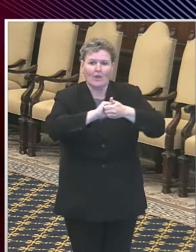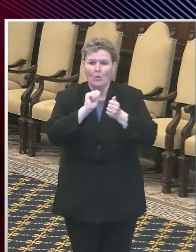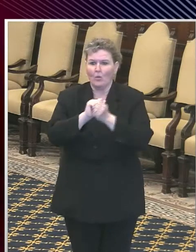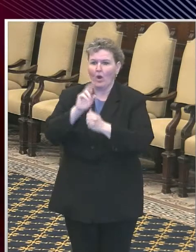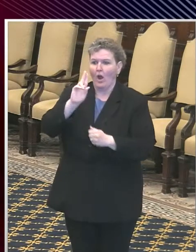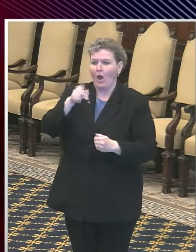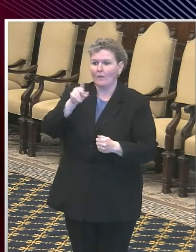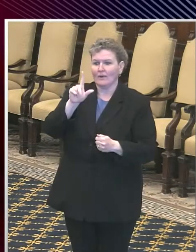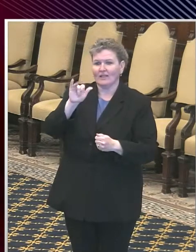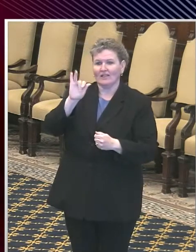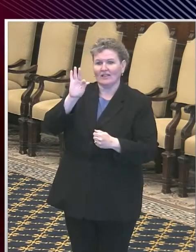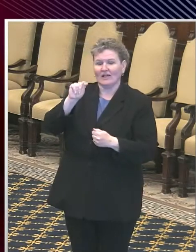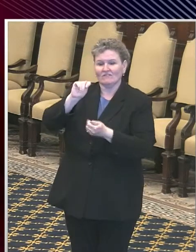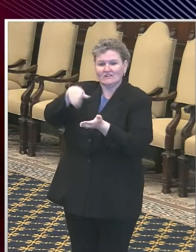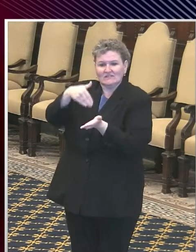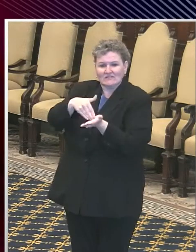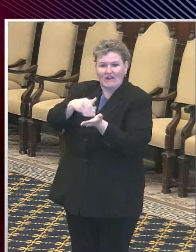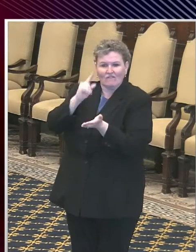Mindful Together. That's